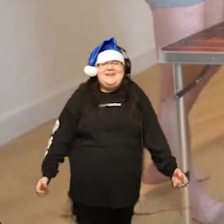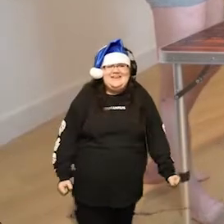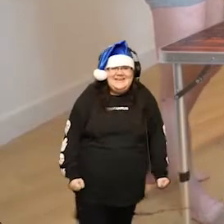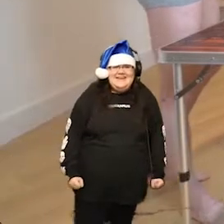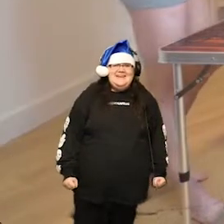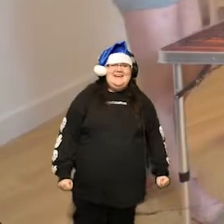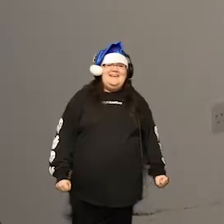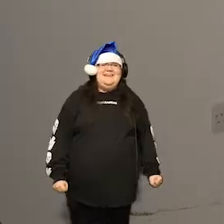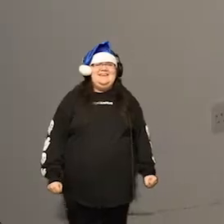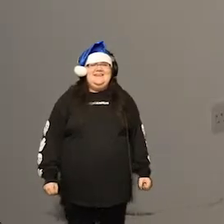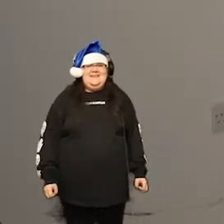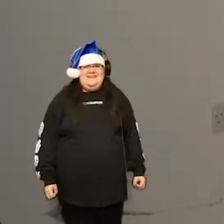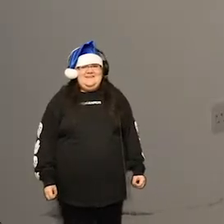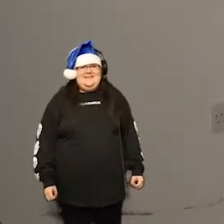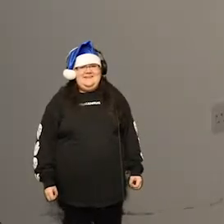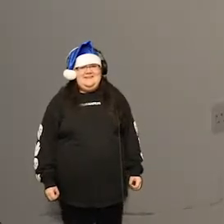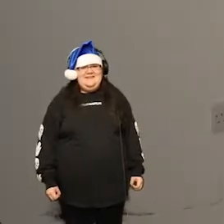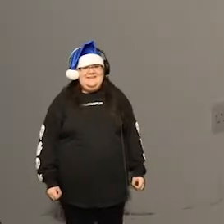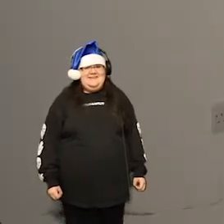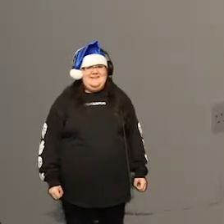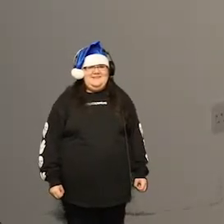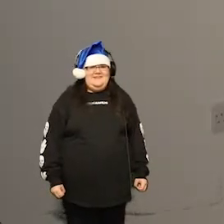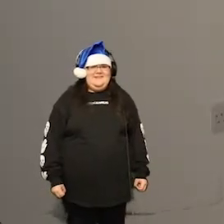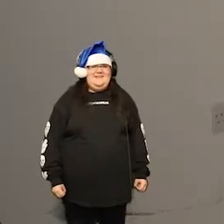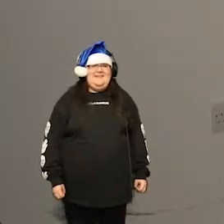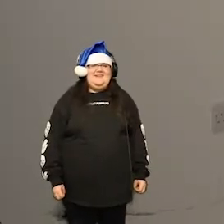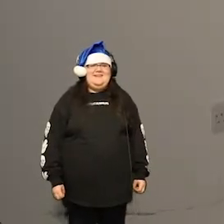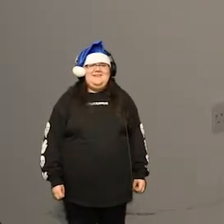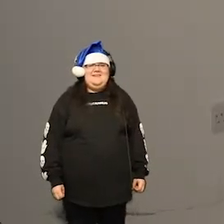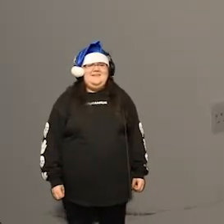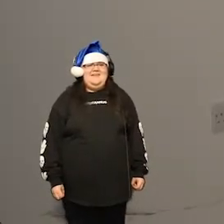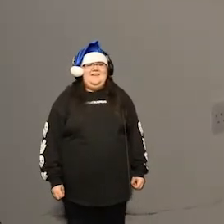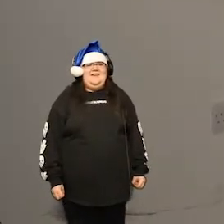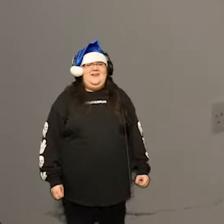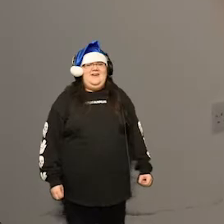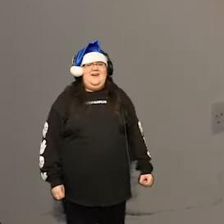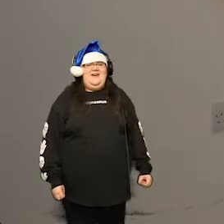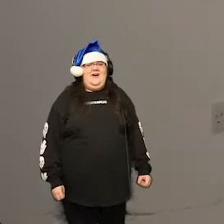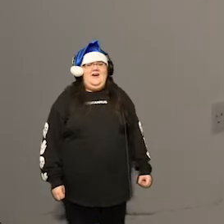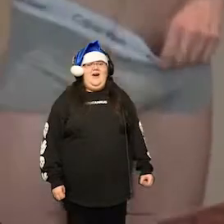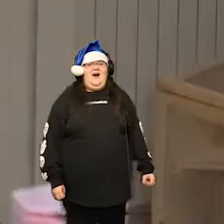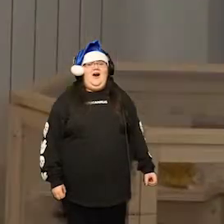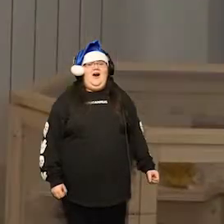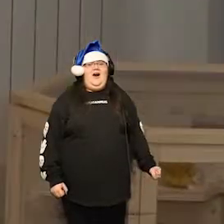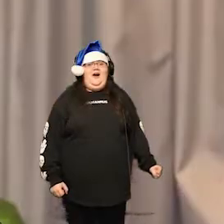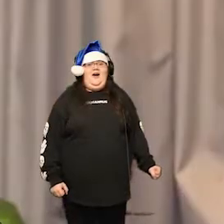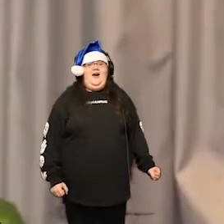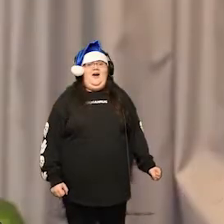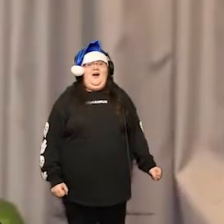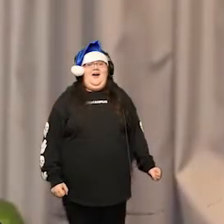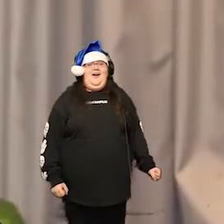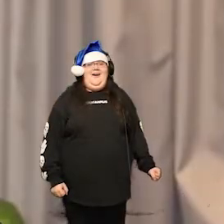I couldn't. 6th of October, 1994, oh. Which kind of leads us to the point where I'm just literally just gonna be like,